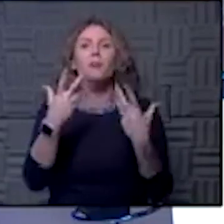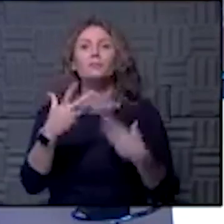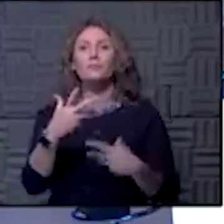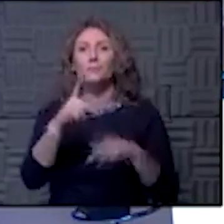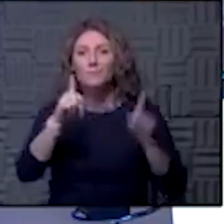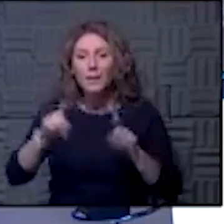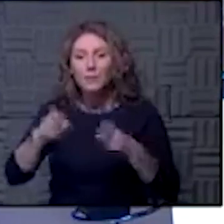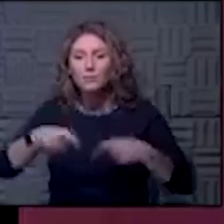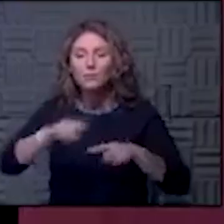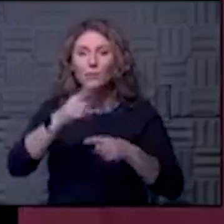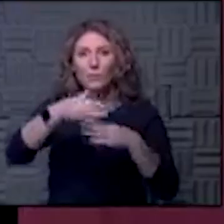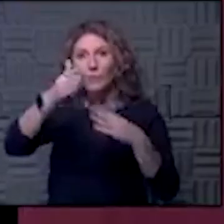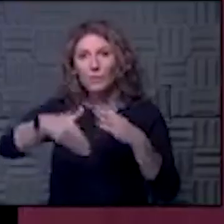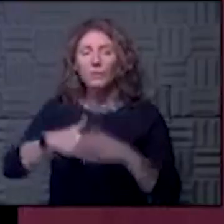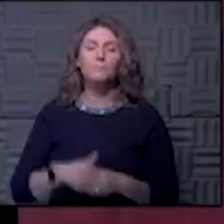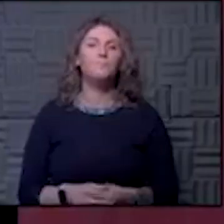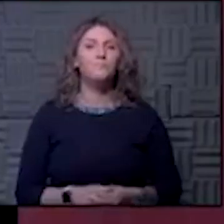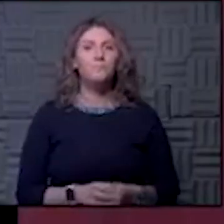weekend. Yeah. So,